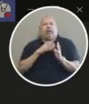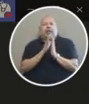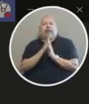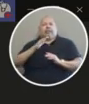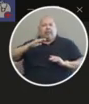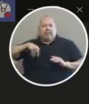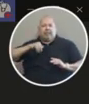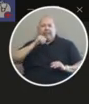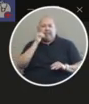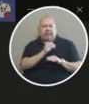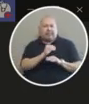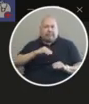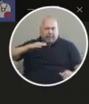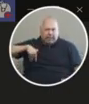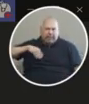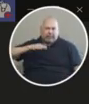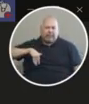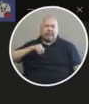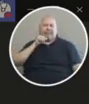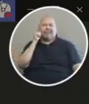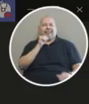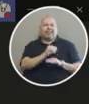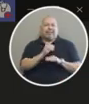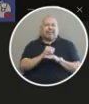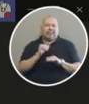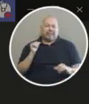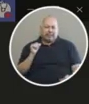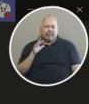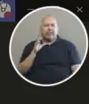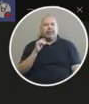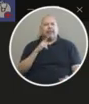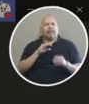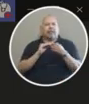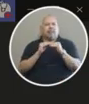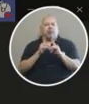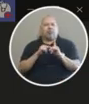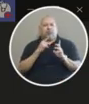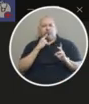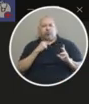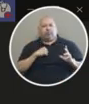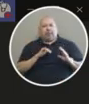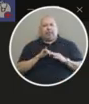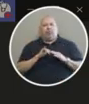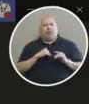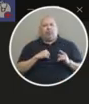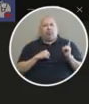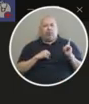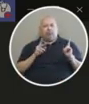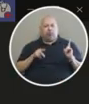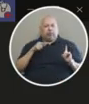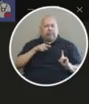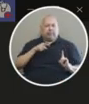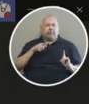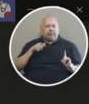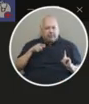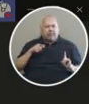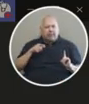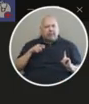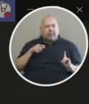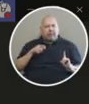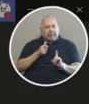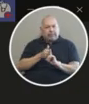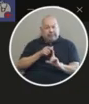that late last night, like late. And the number that I was told was that we have one person